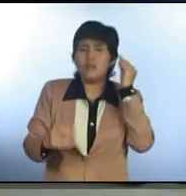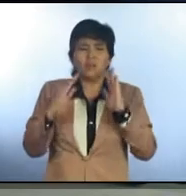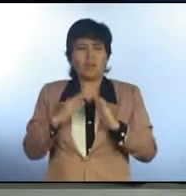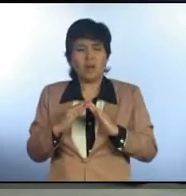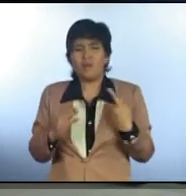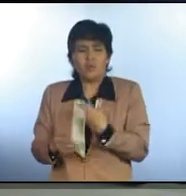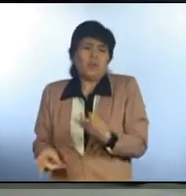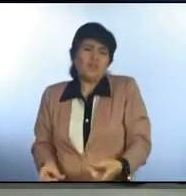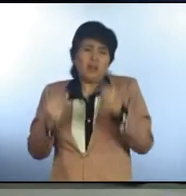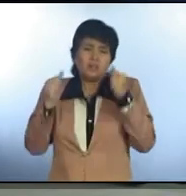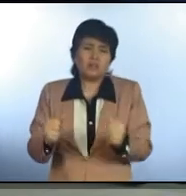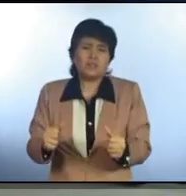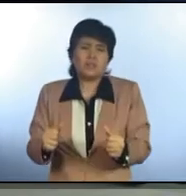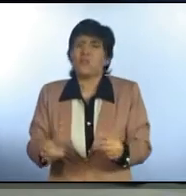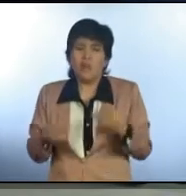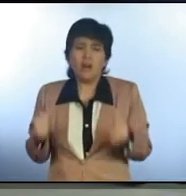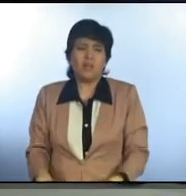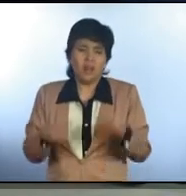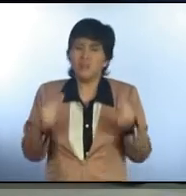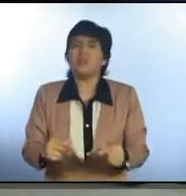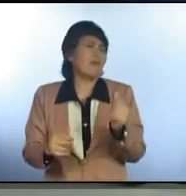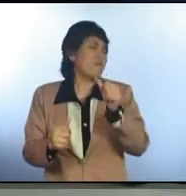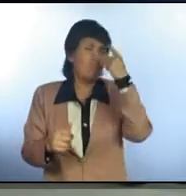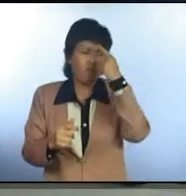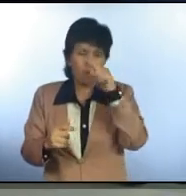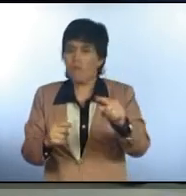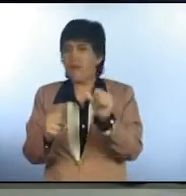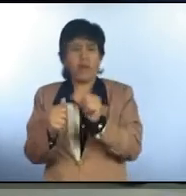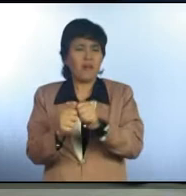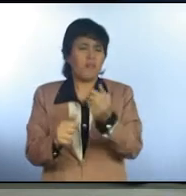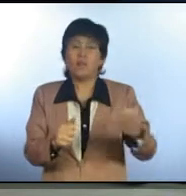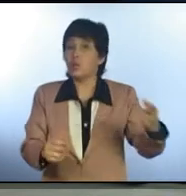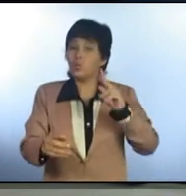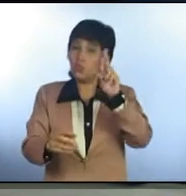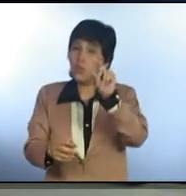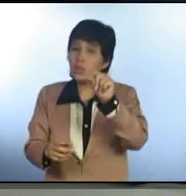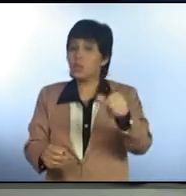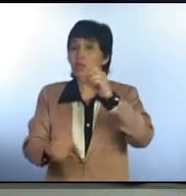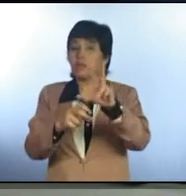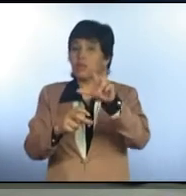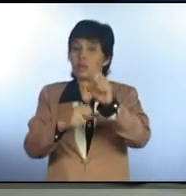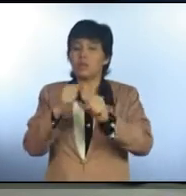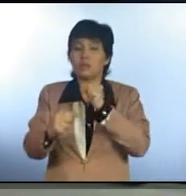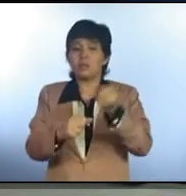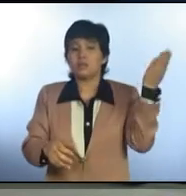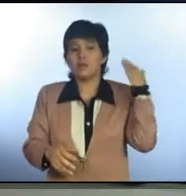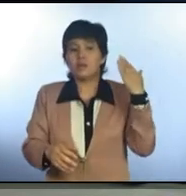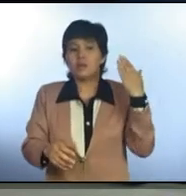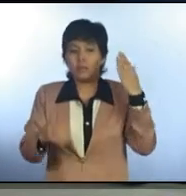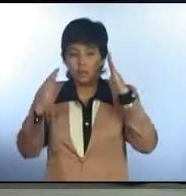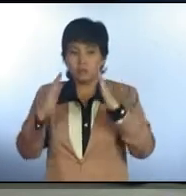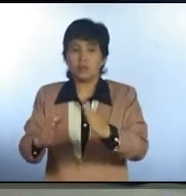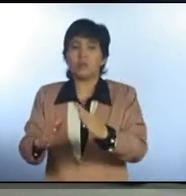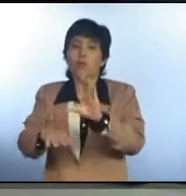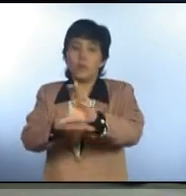home, we just hurry everything. Now, 20 years ago, 30 years ago, people say the invention